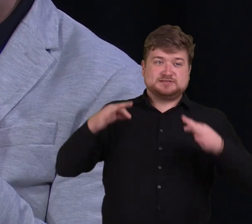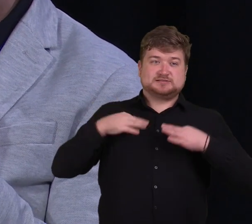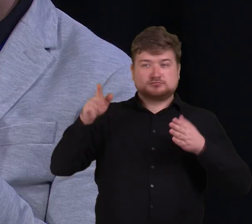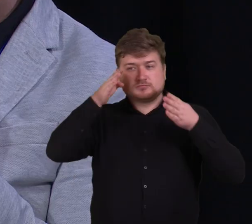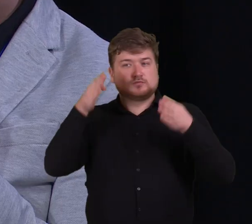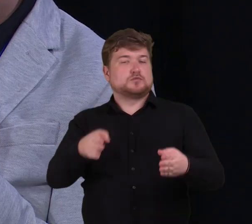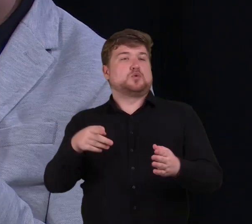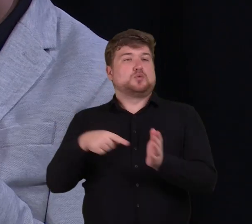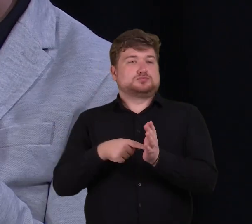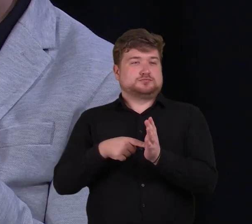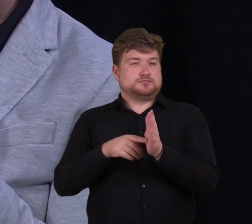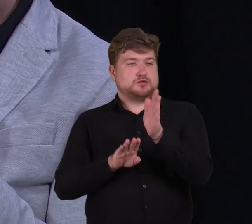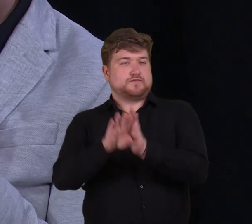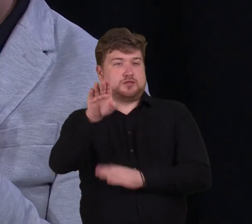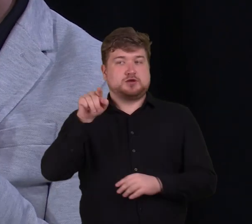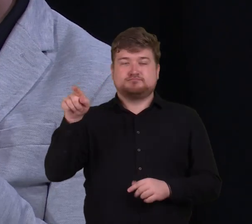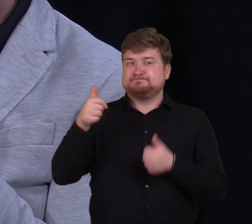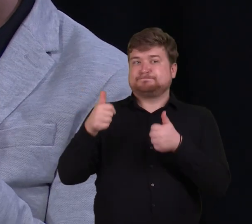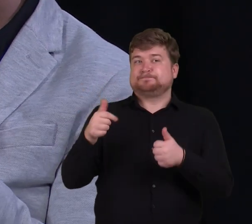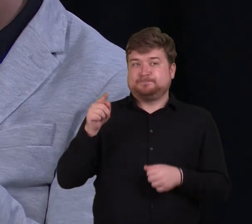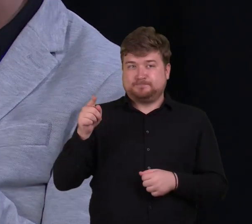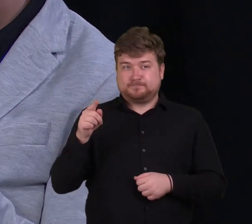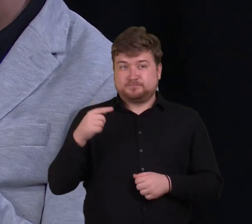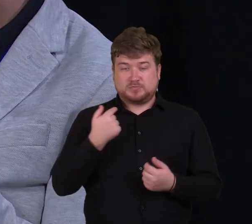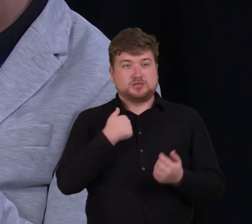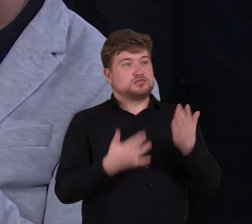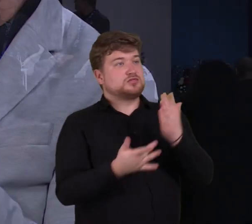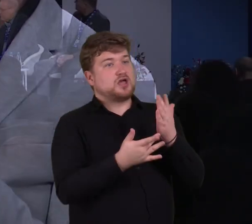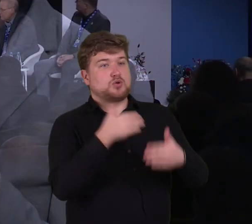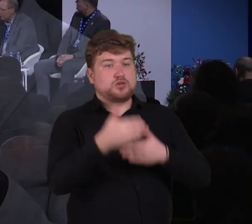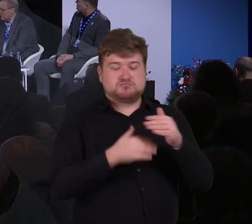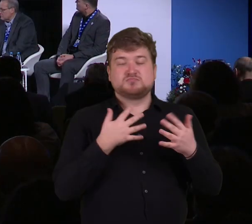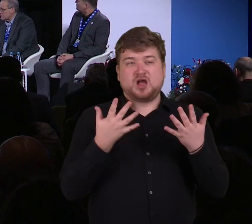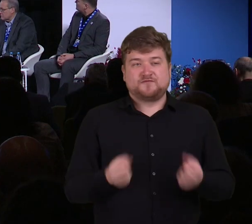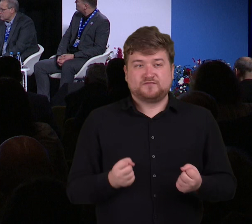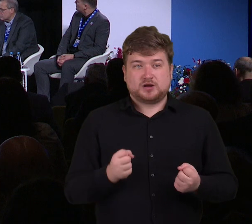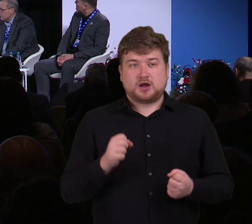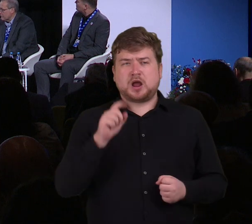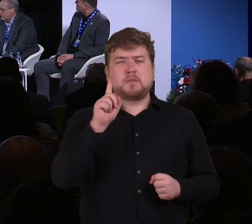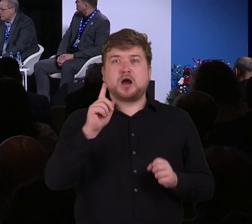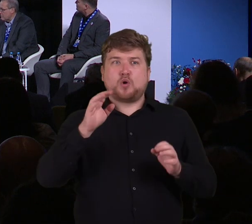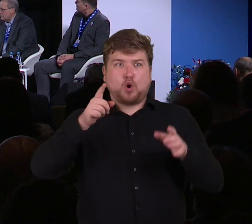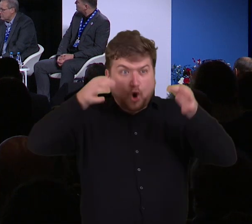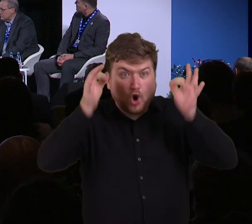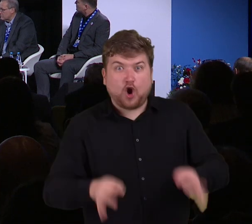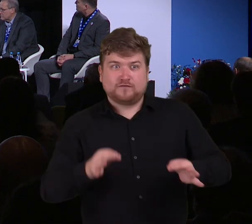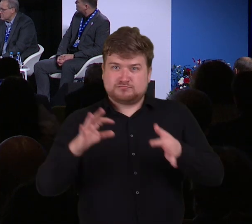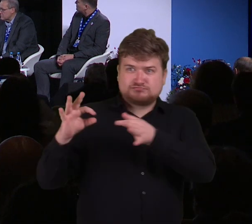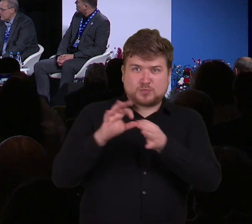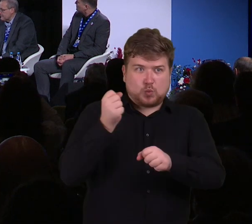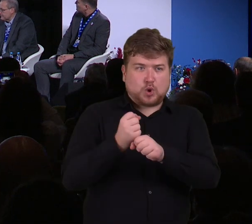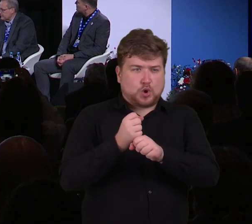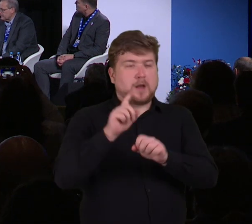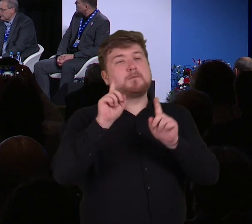this informal cooperation funded within ITIs. For the expertises or